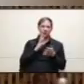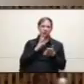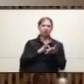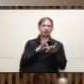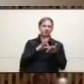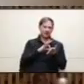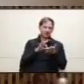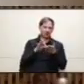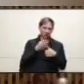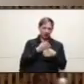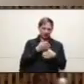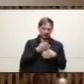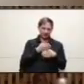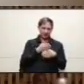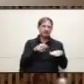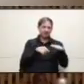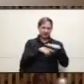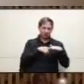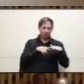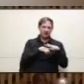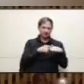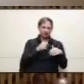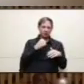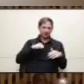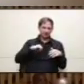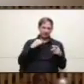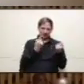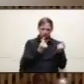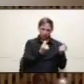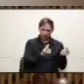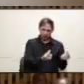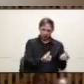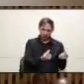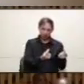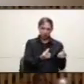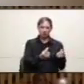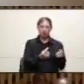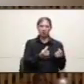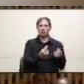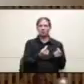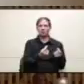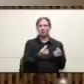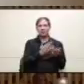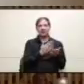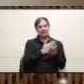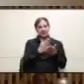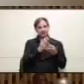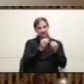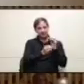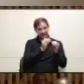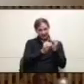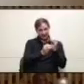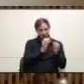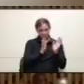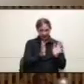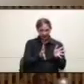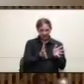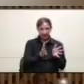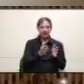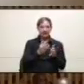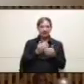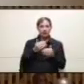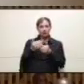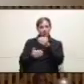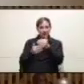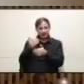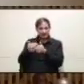The district municipality is taking care of it. There are components that have been repaired, and there is a process